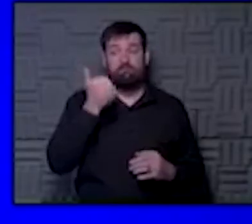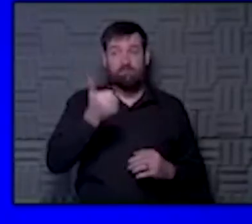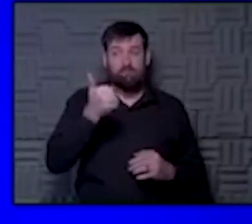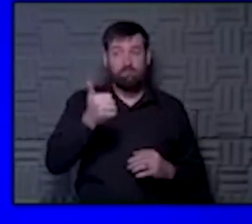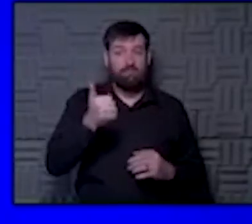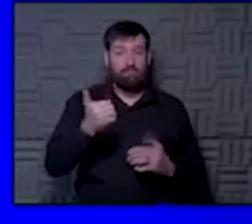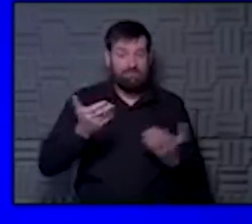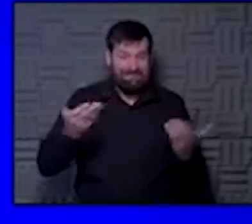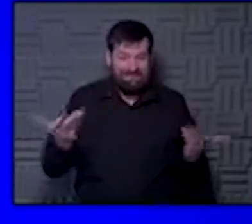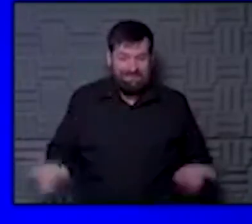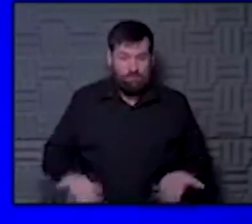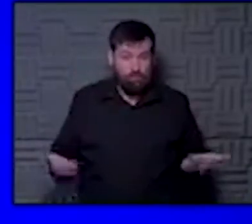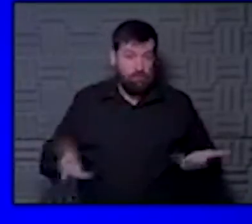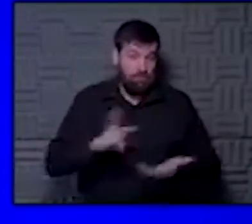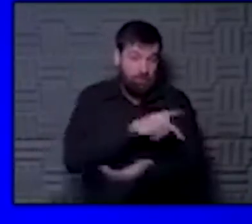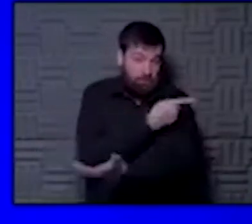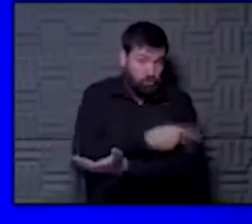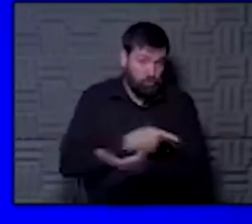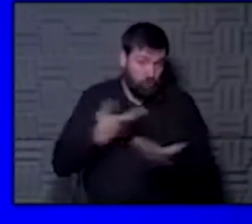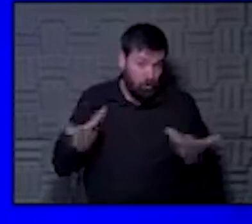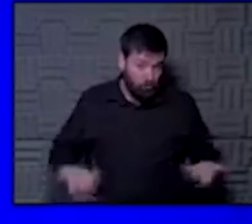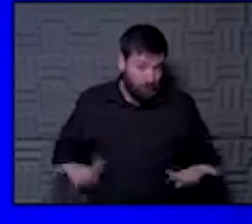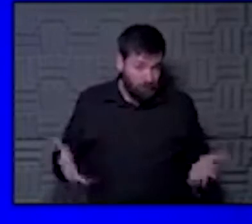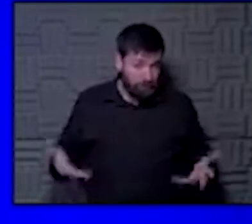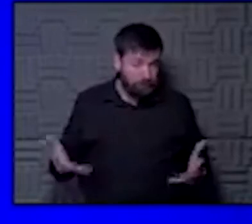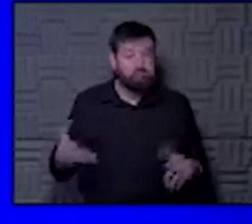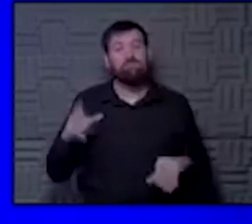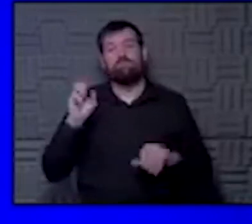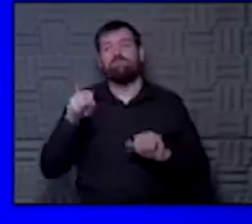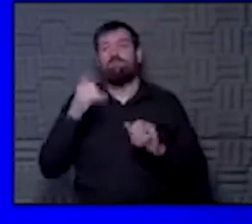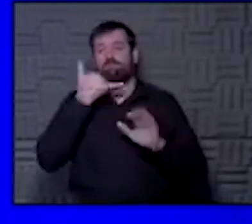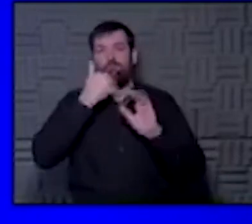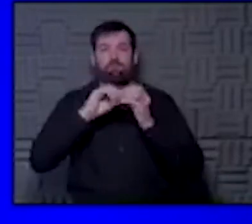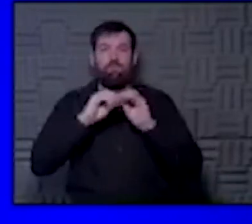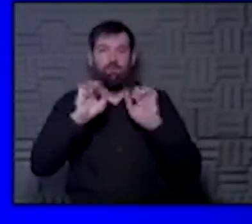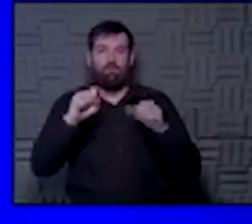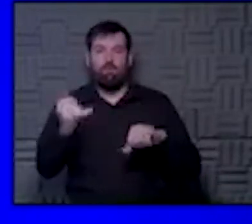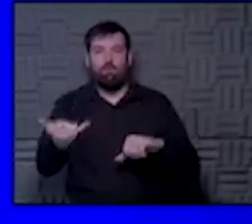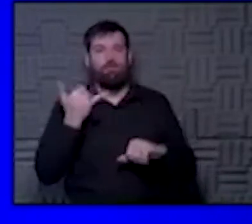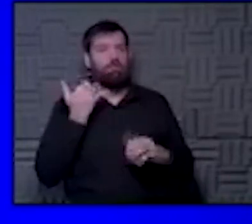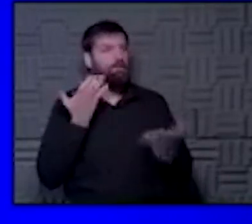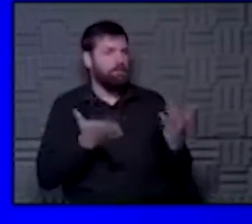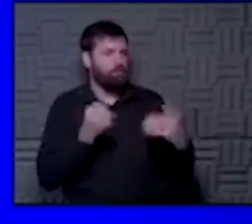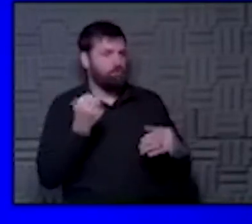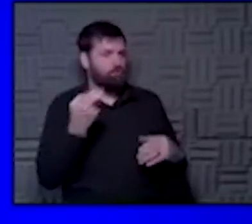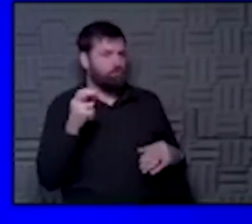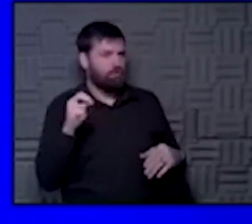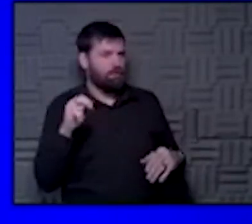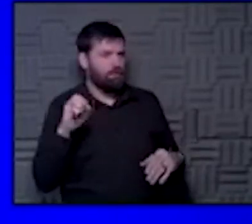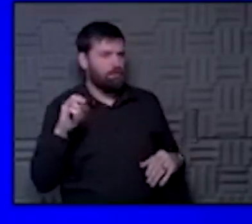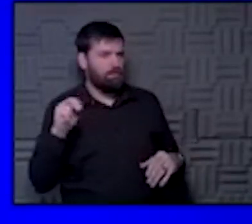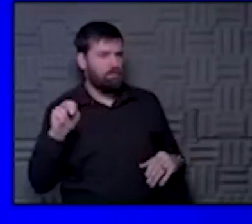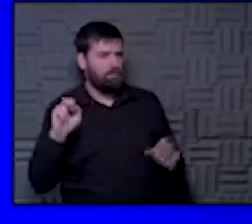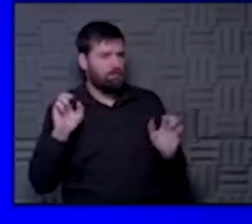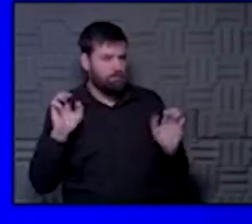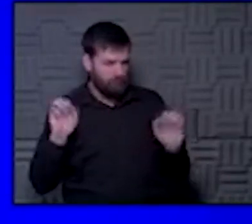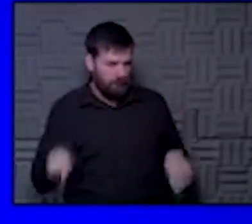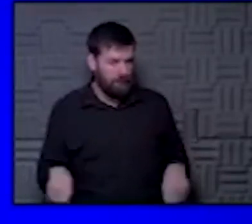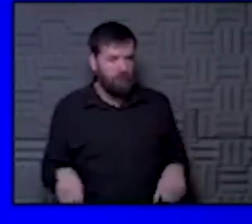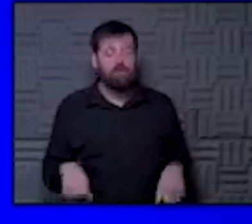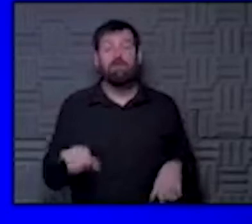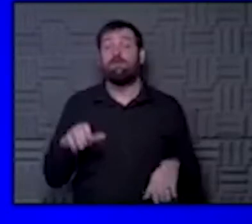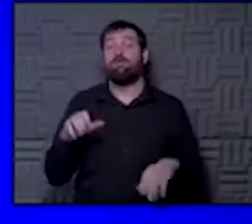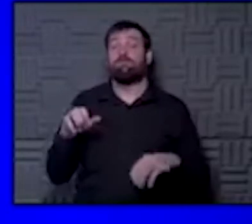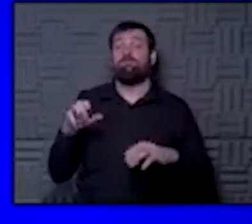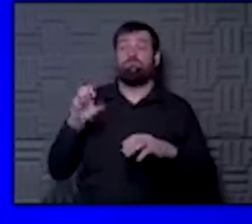patient of the health system, we do have a number that you can call. I don't have that. Maybe Shannon does. And if you can have that